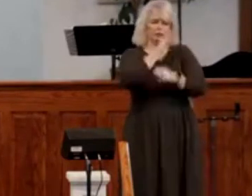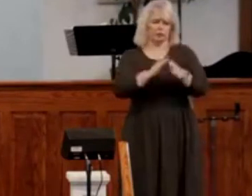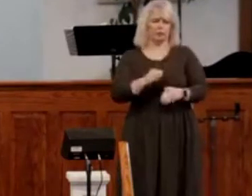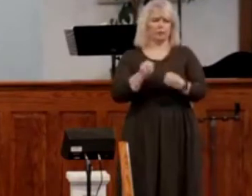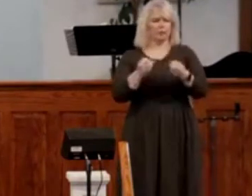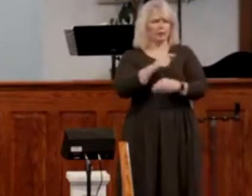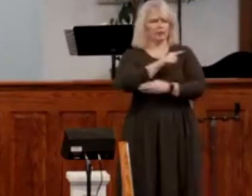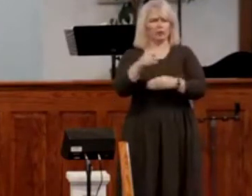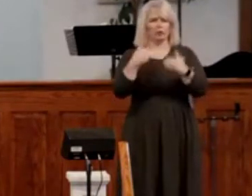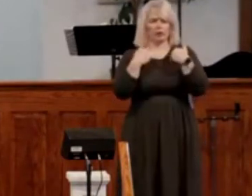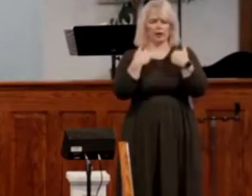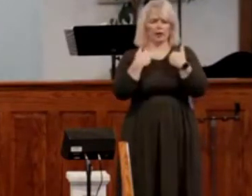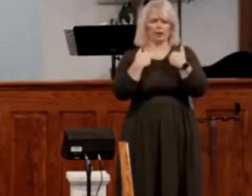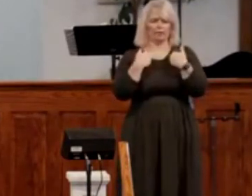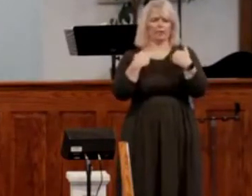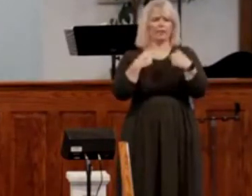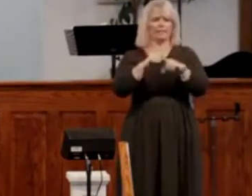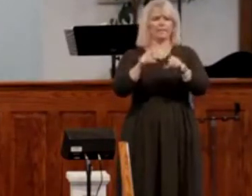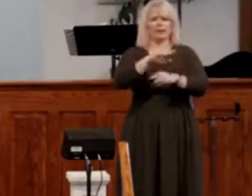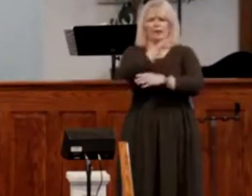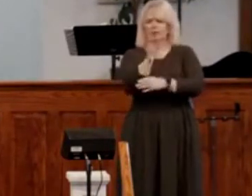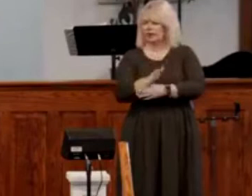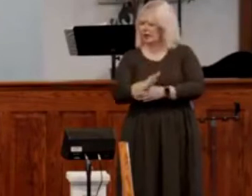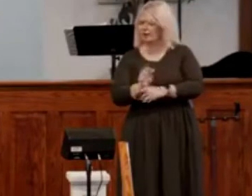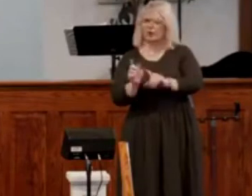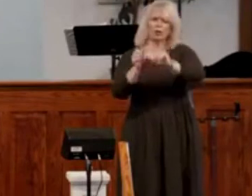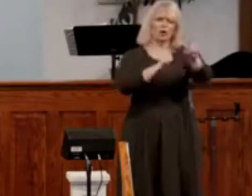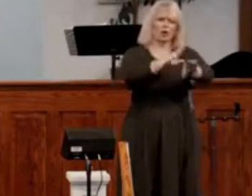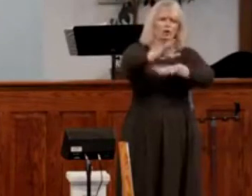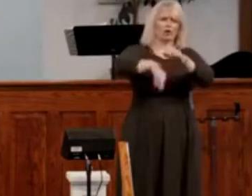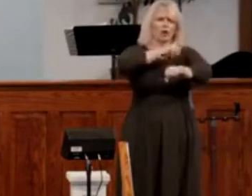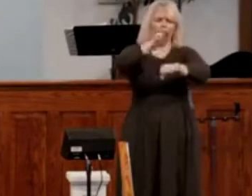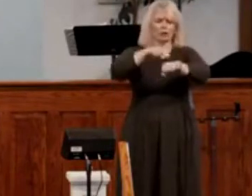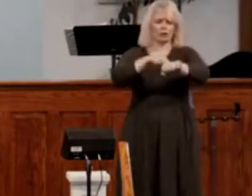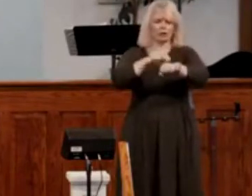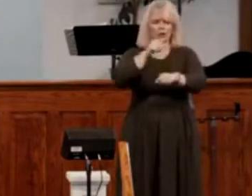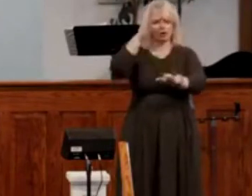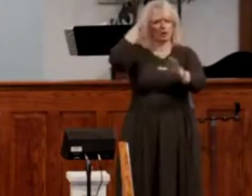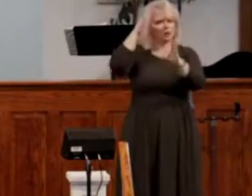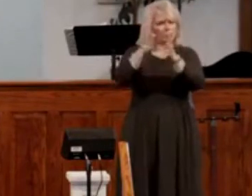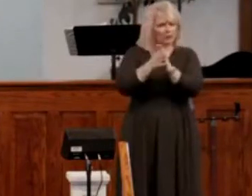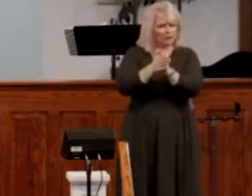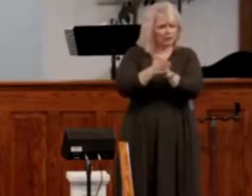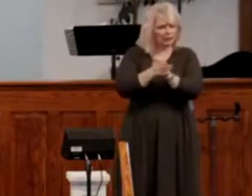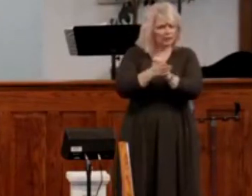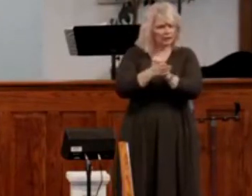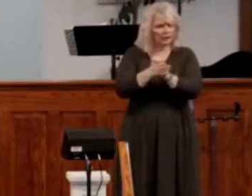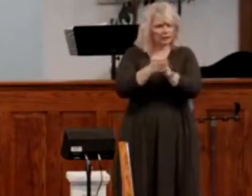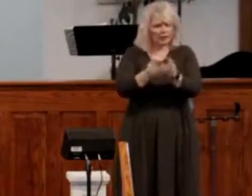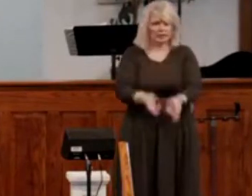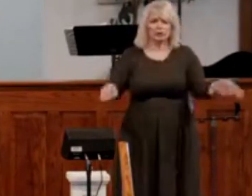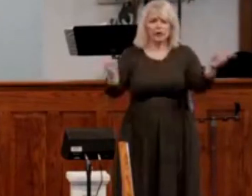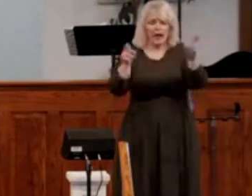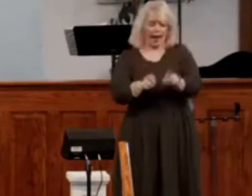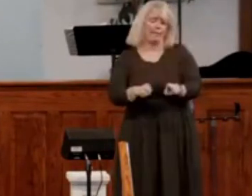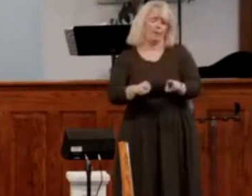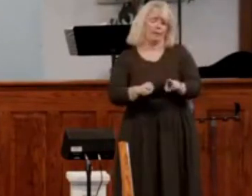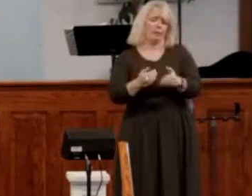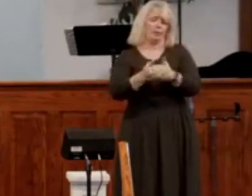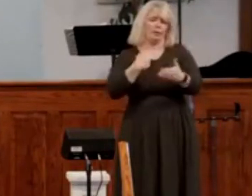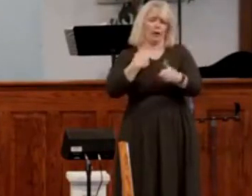have. But I've never been to all nations. And I don't believe that this side of the grave, I'm going to get anywhere close to having gone to all